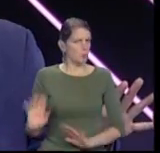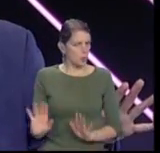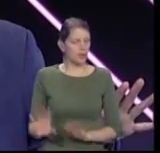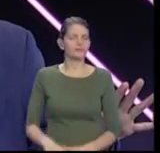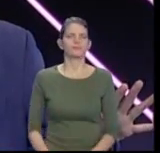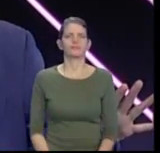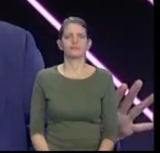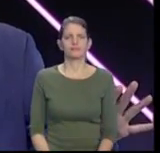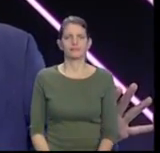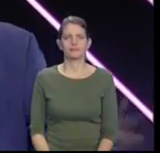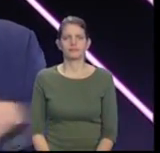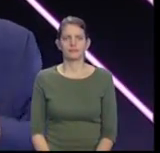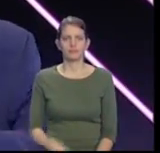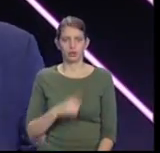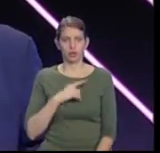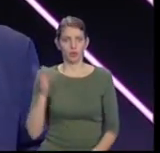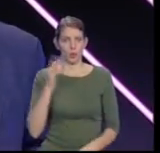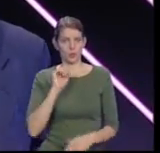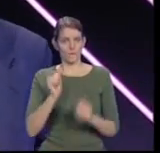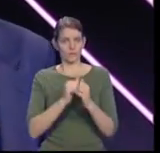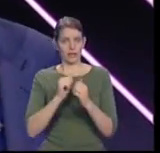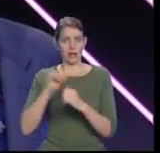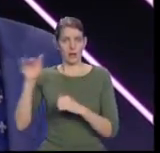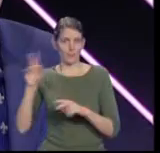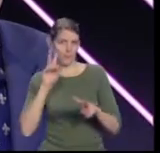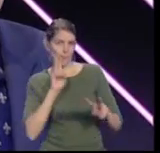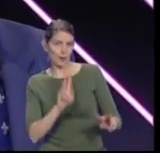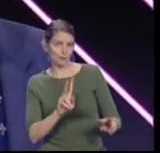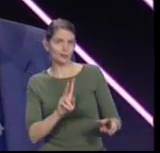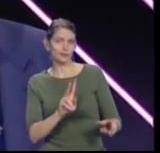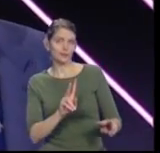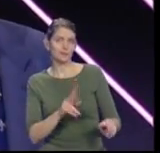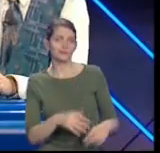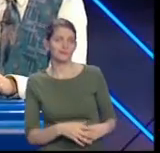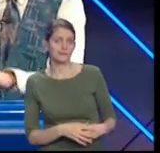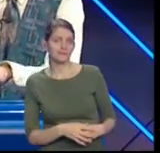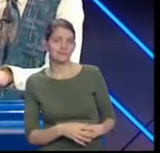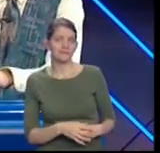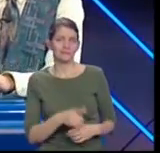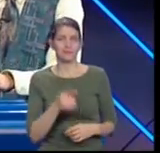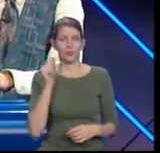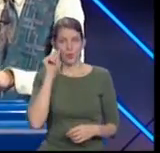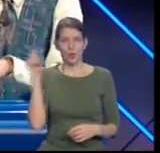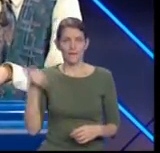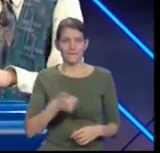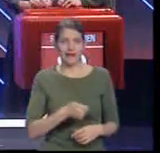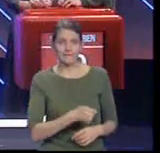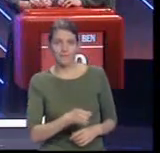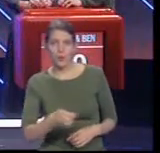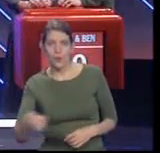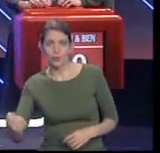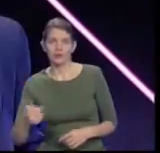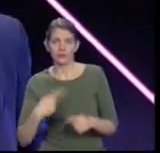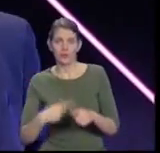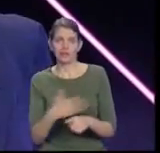watching. And if you don't get one the whole show, they'll keep fast forwarding to your bits where you failed to get one. It'll be really embarrassing. Okay, guys, here's your first solo